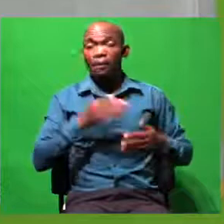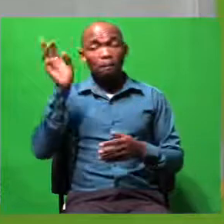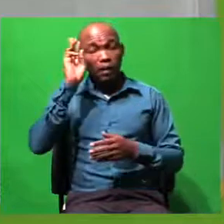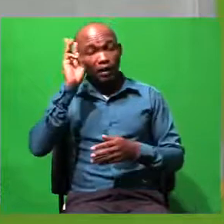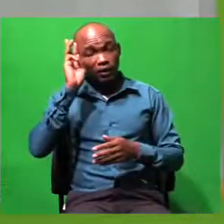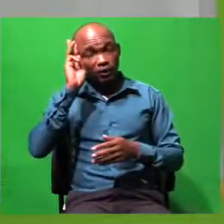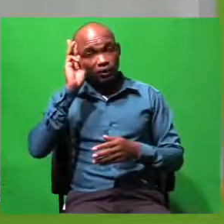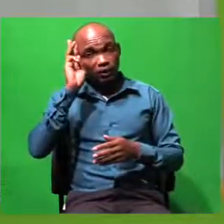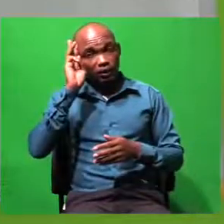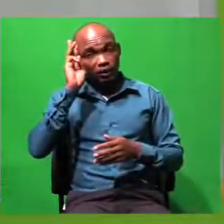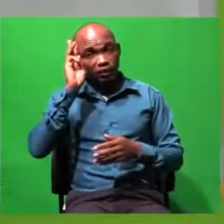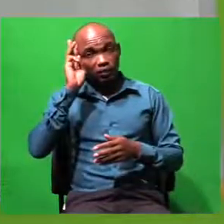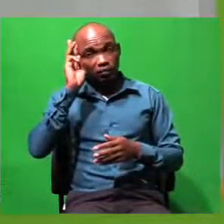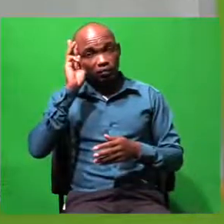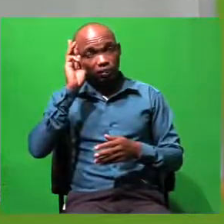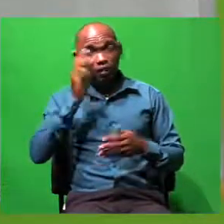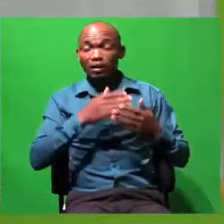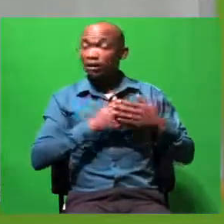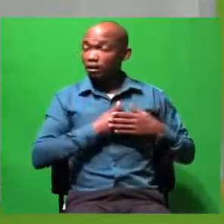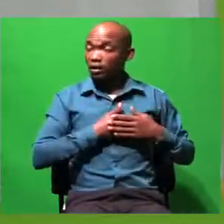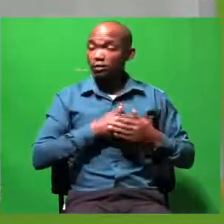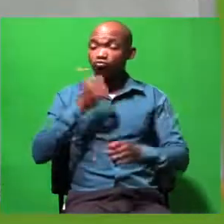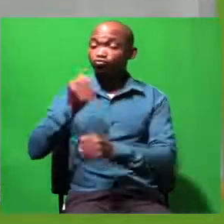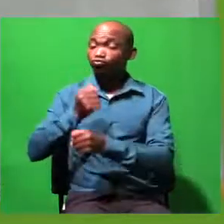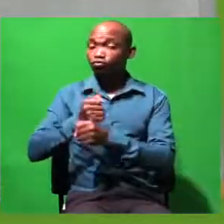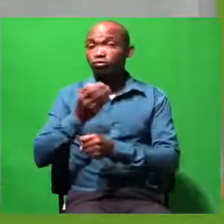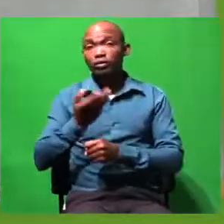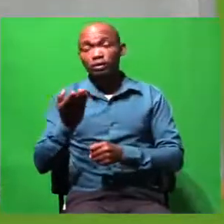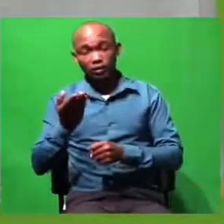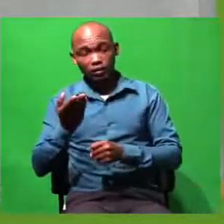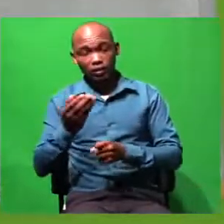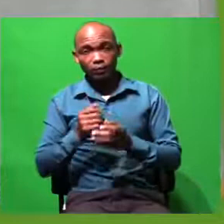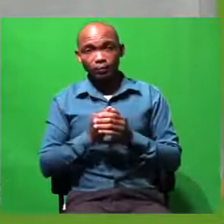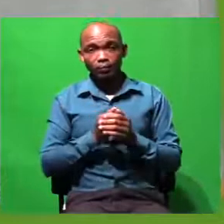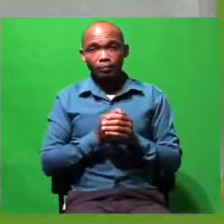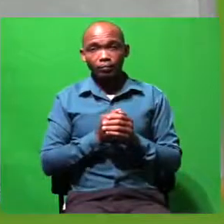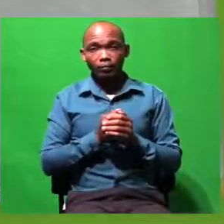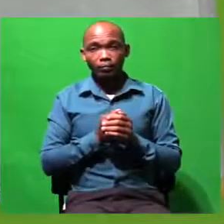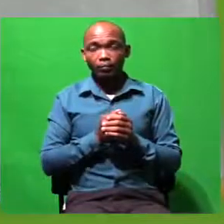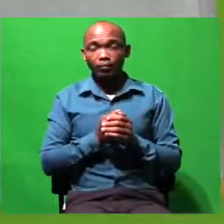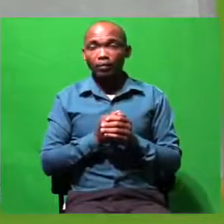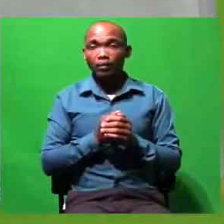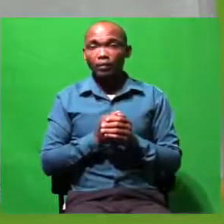anywhere. Therefore, community has to provide special treatment to them. These are the special group.